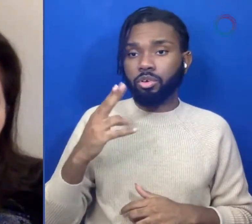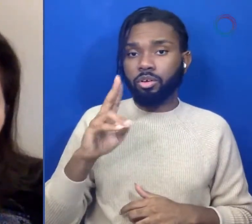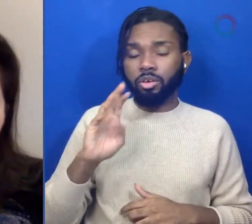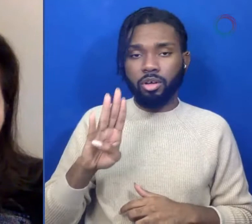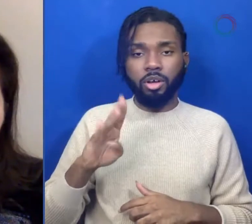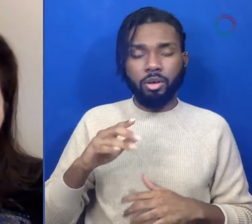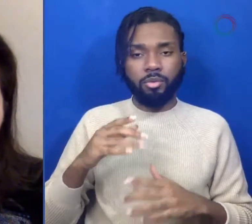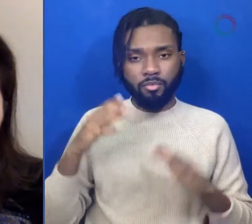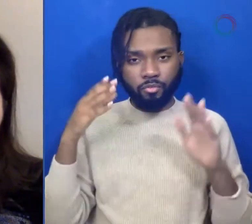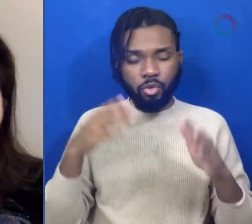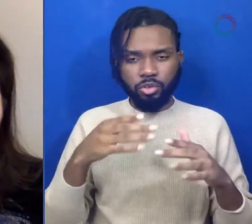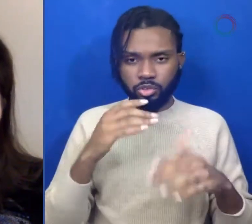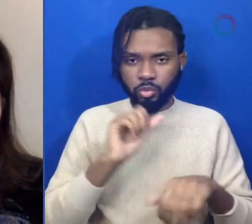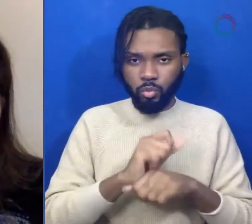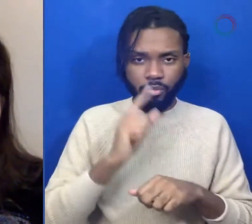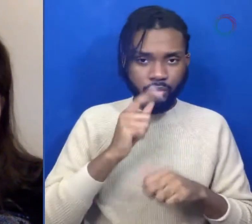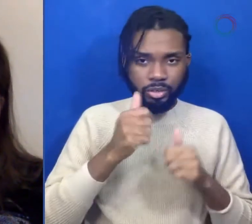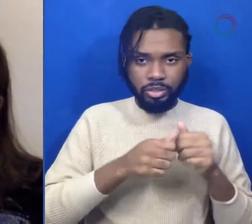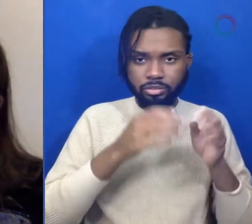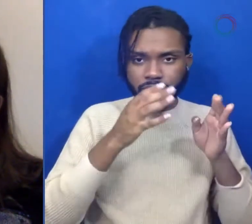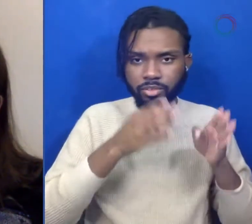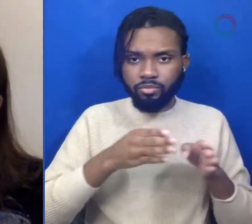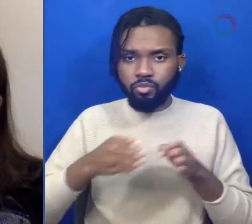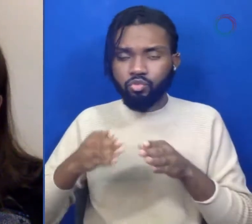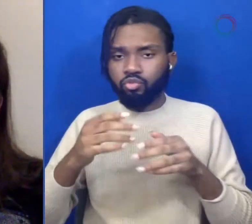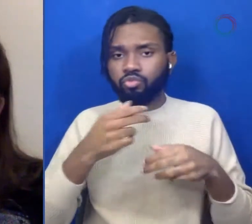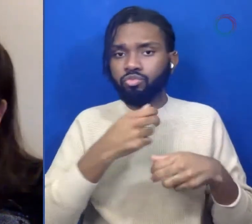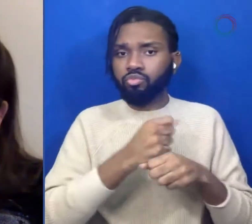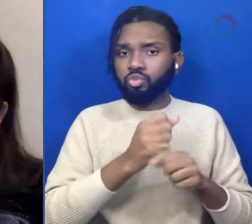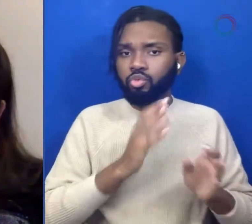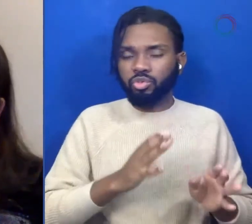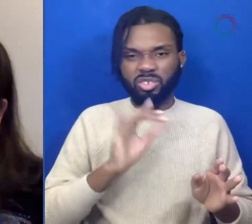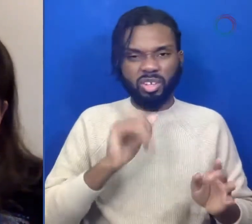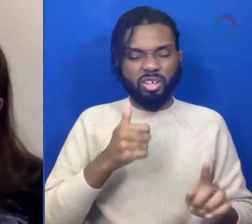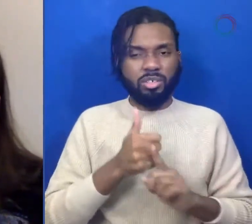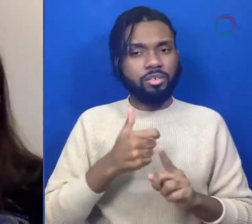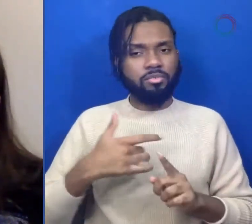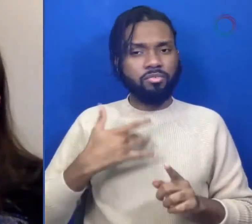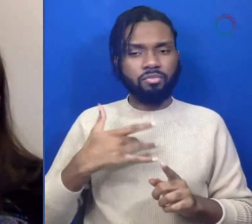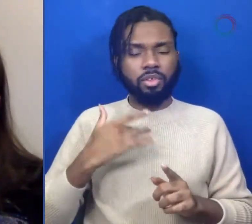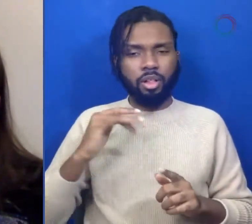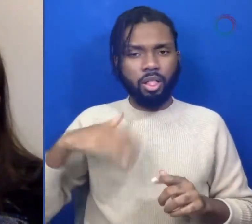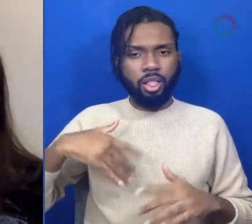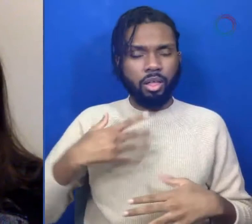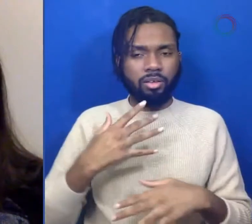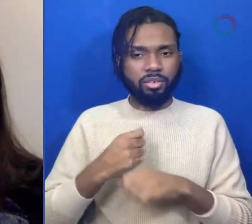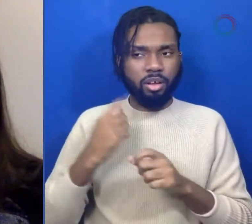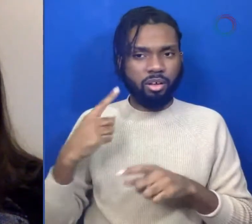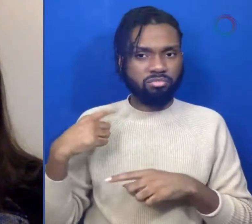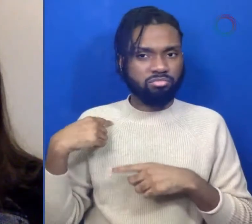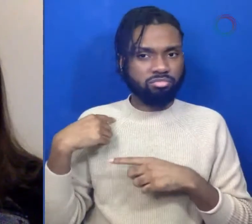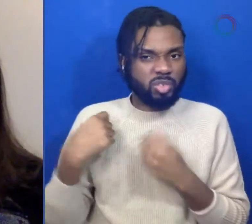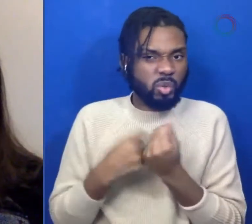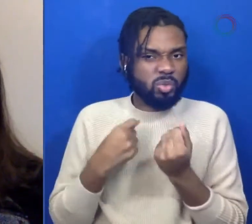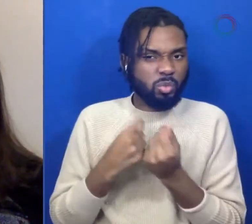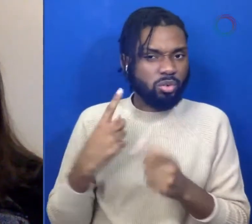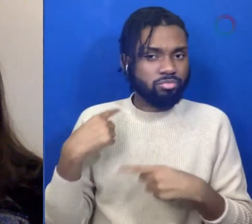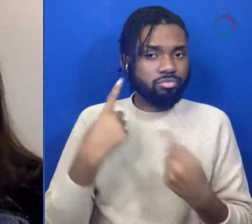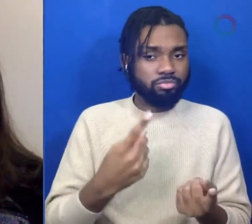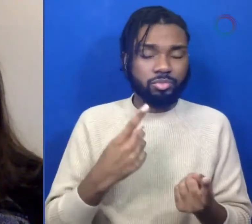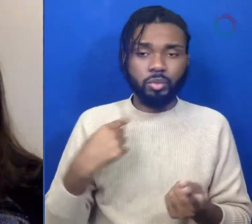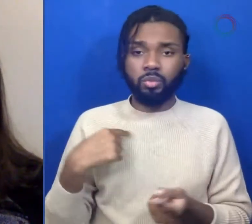independent producer, as that's a space that we feel hasn't had a lot of support historically, we really